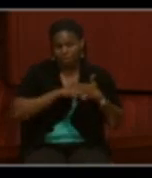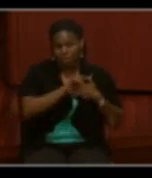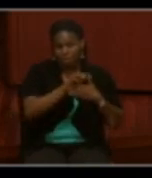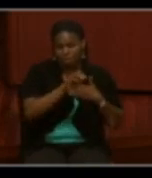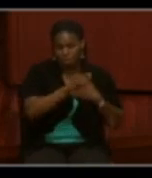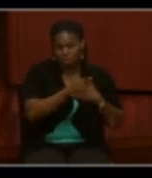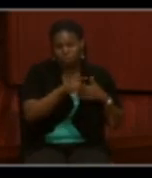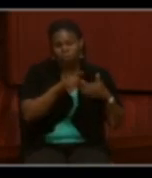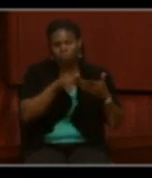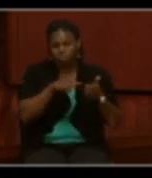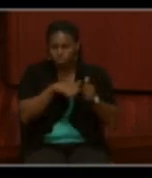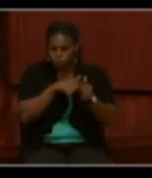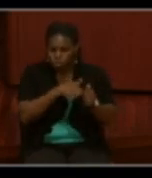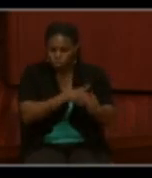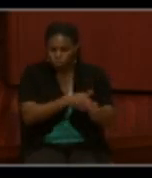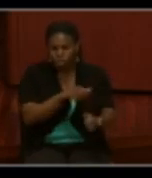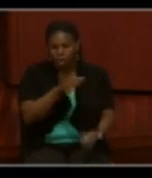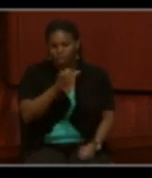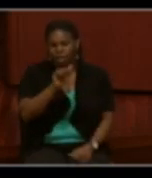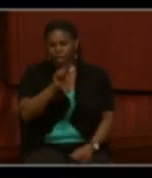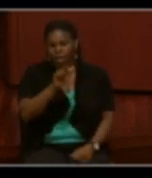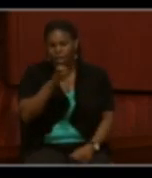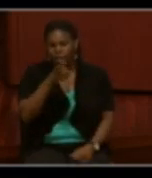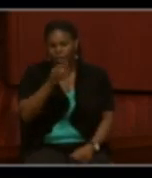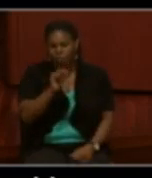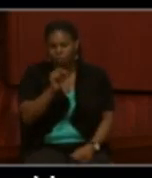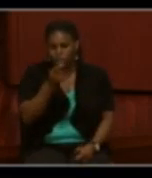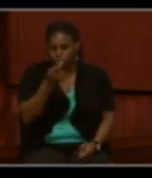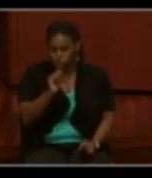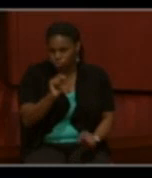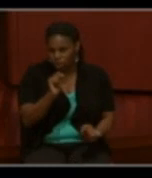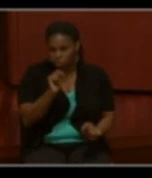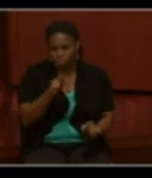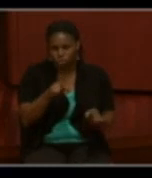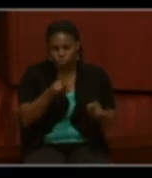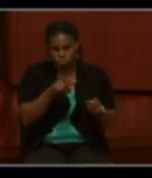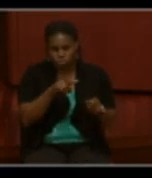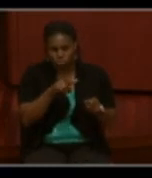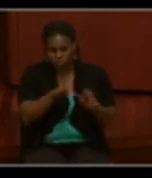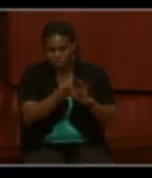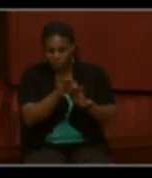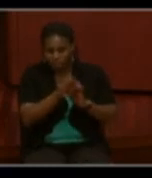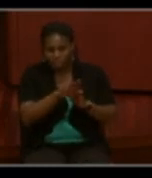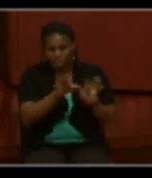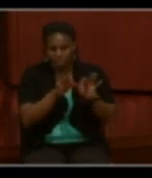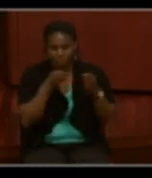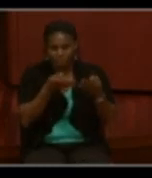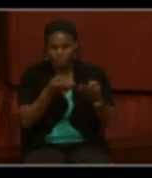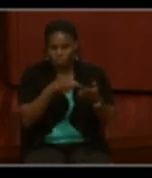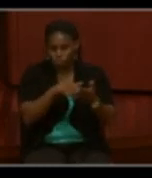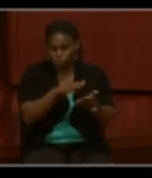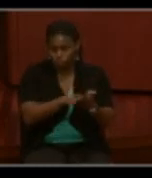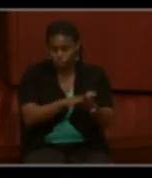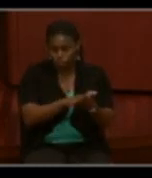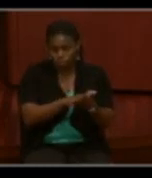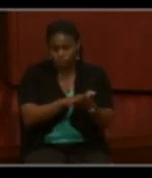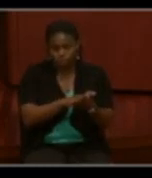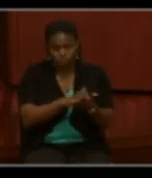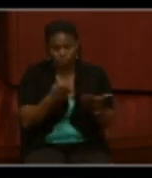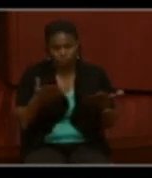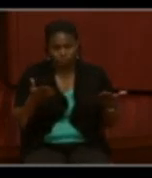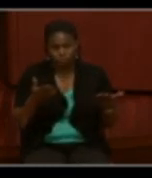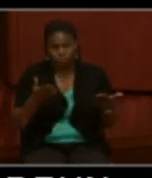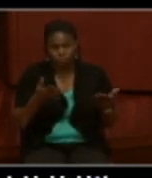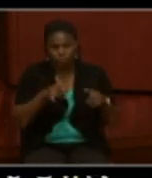try to track down Albert B. Bessie and try to locate that family's records, whether they exist on the,